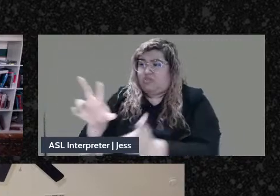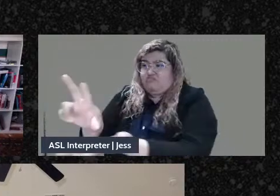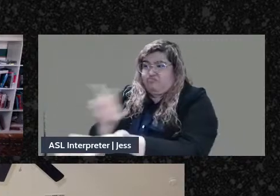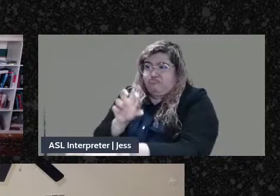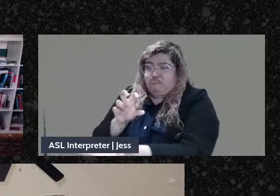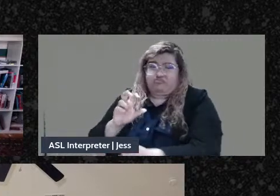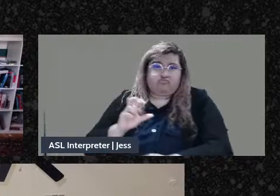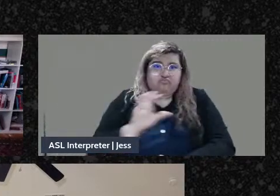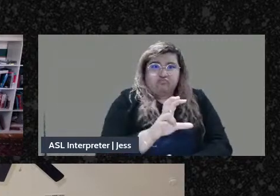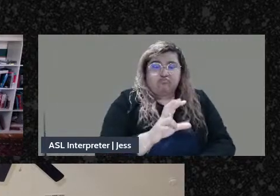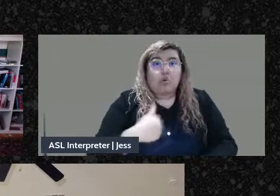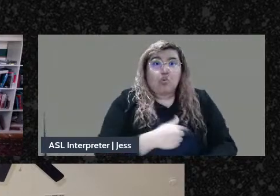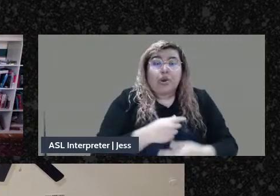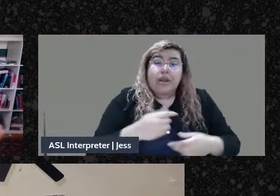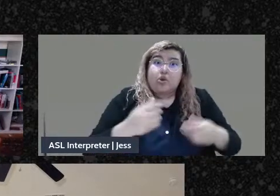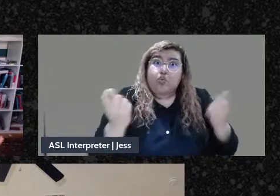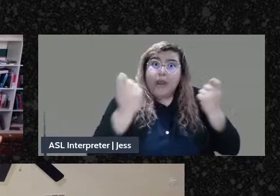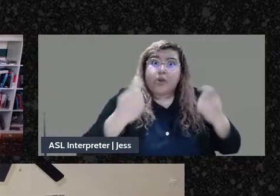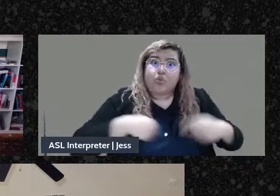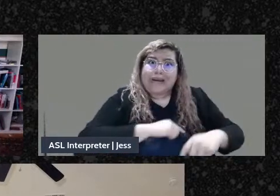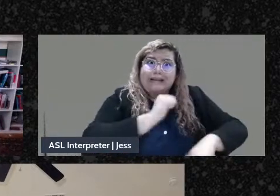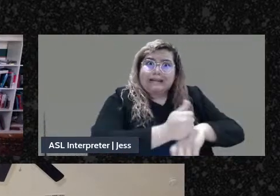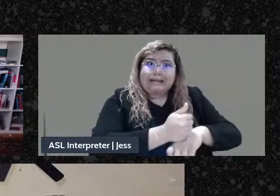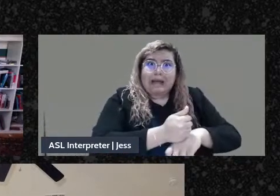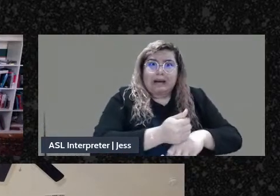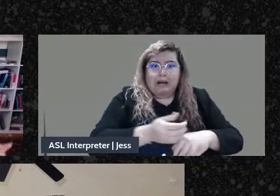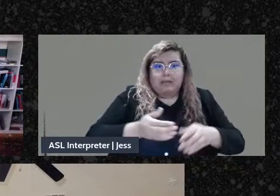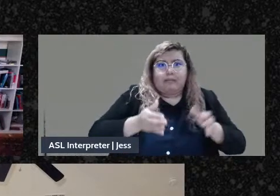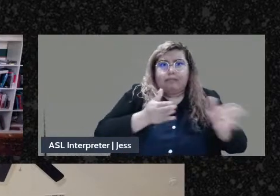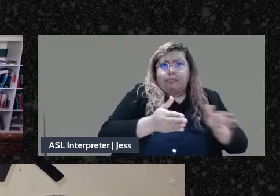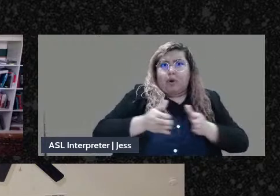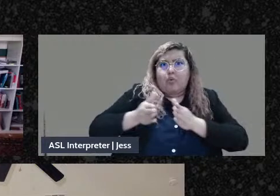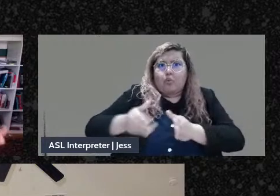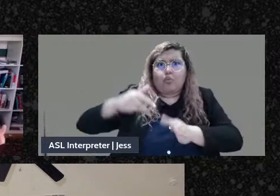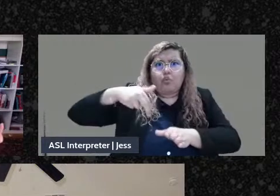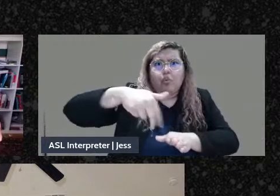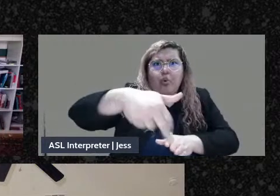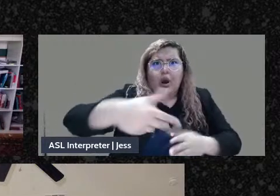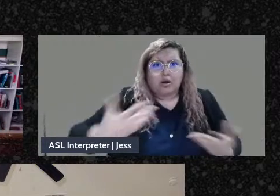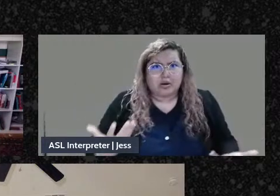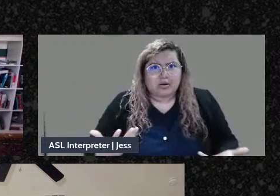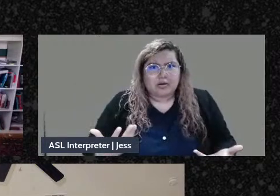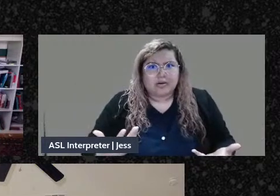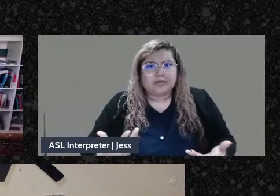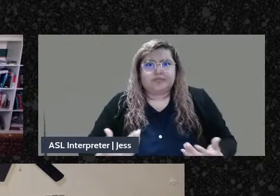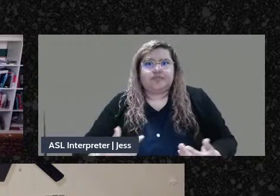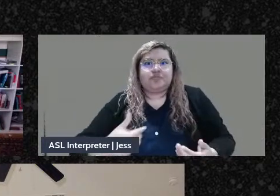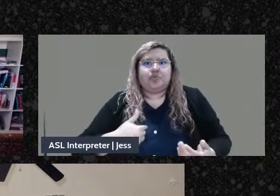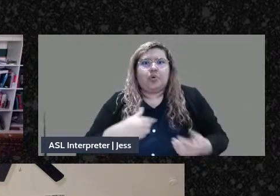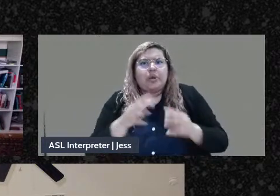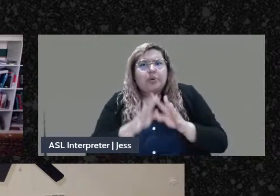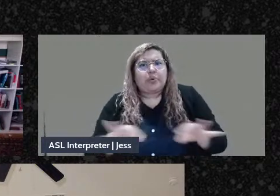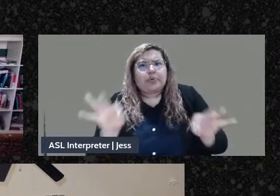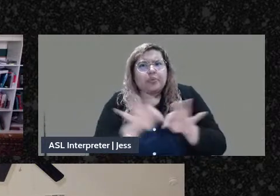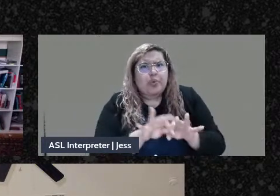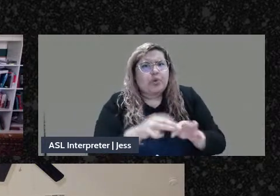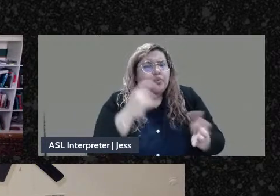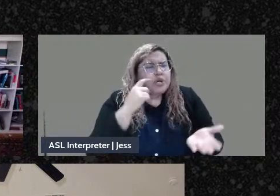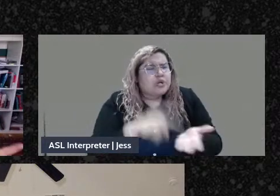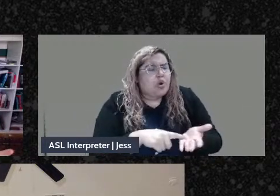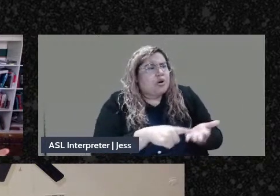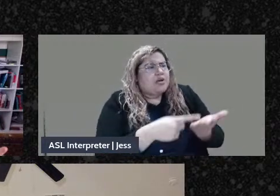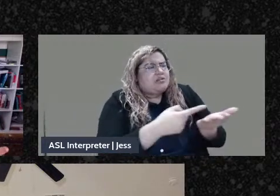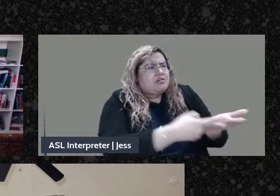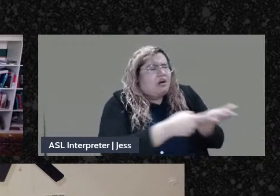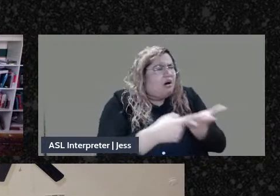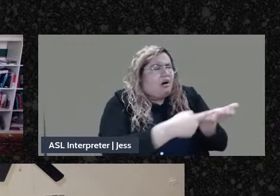so, we took Mariam Kaba's advice that everything worthwhile is done with other people, and have really discovered that like everything worthwhile is done with